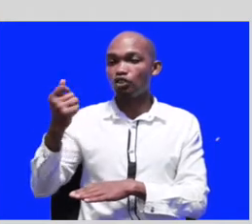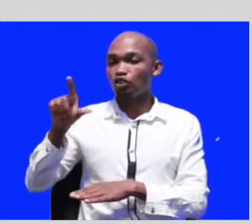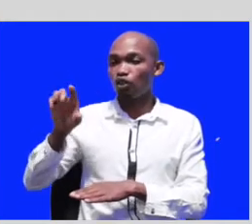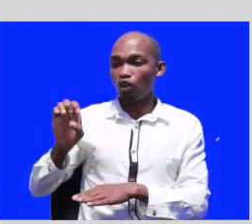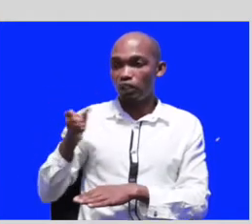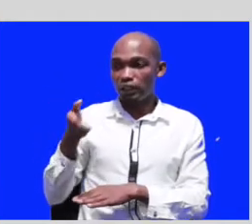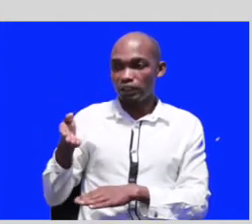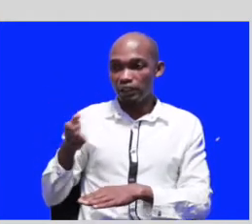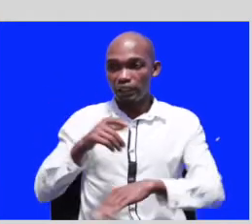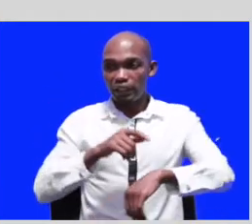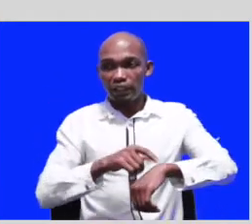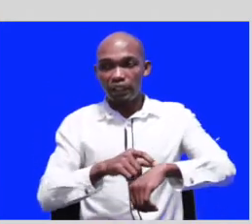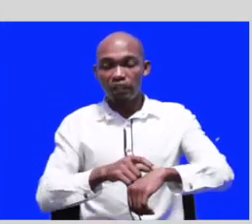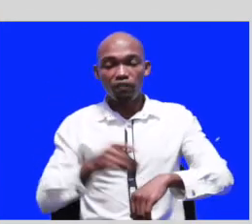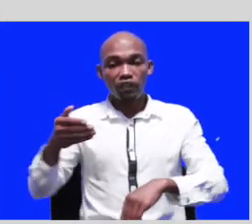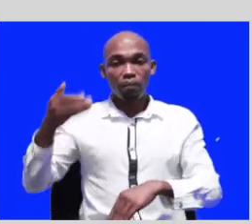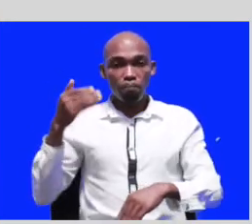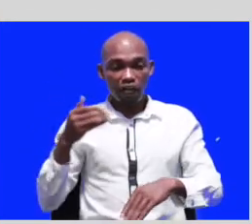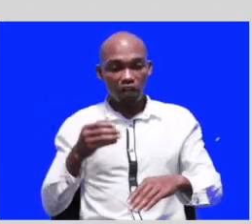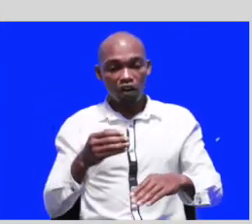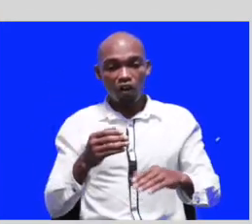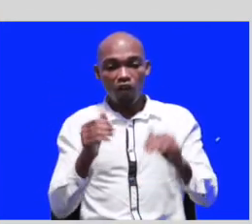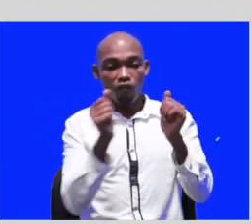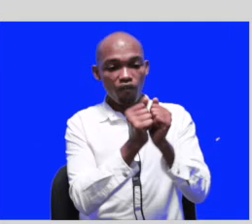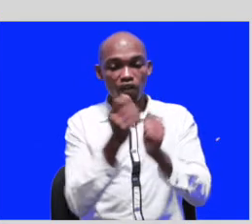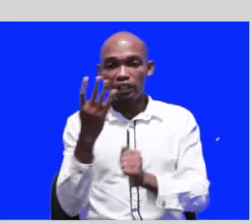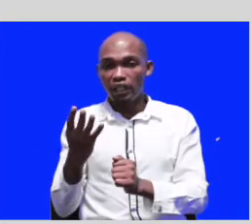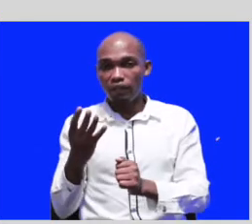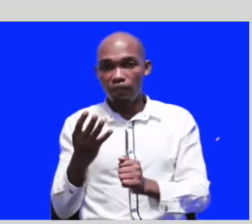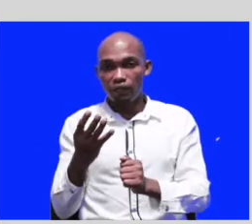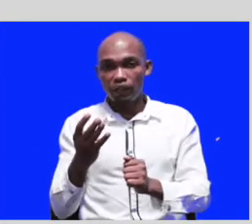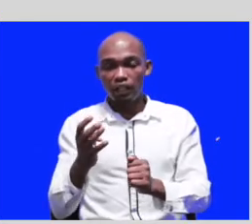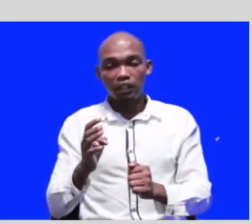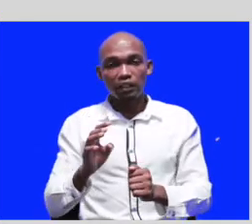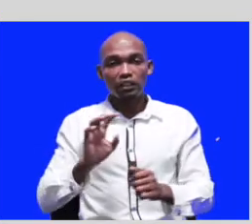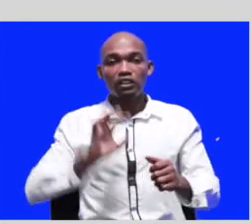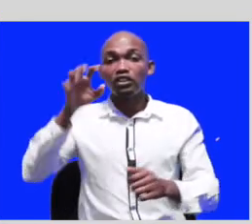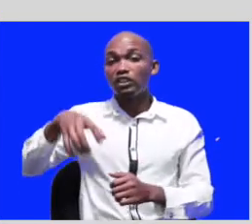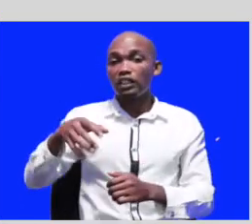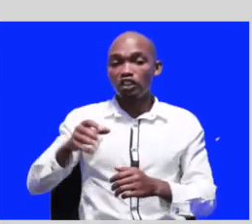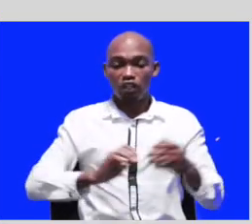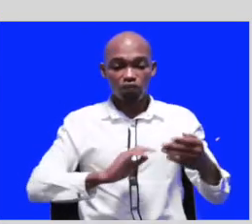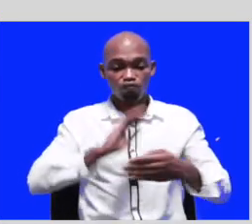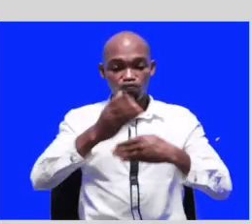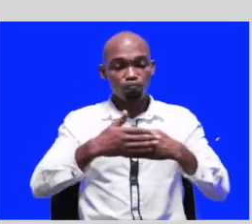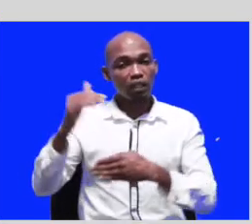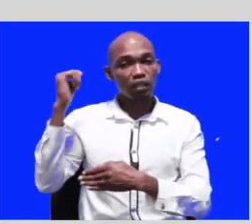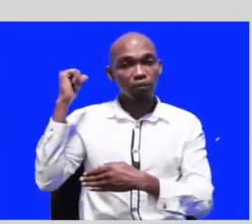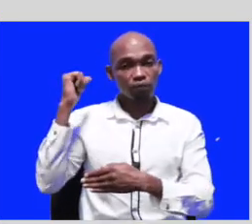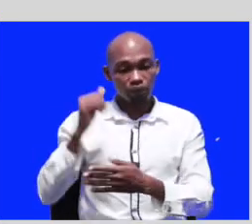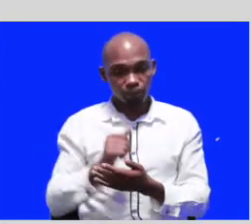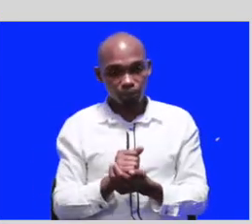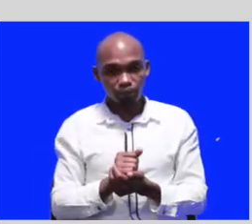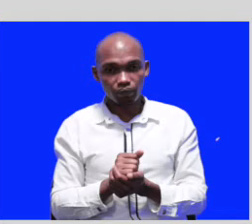it dates back to the 4th century. The theory was applied up to the 19th century, but it is no